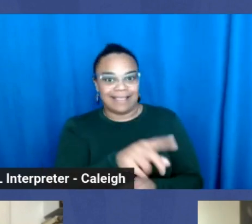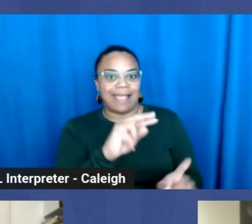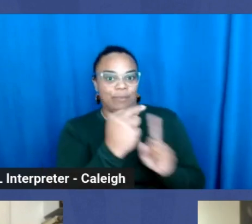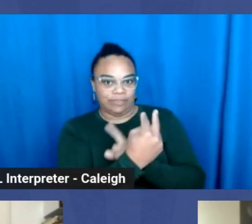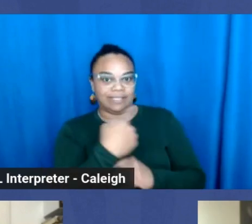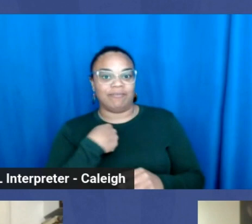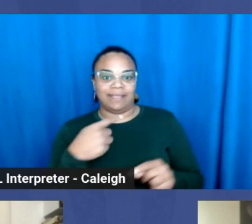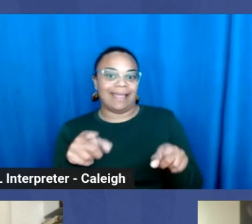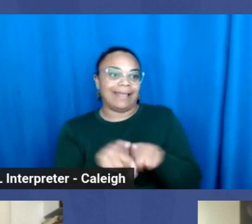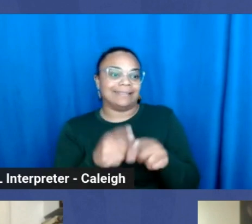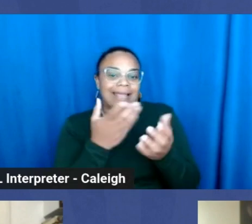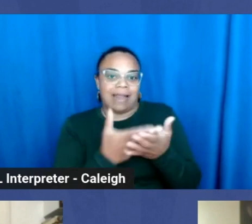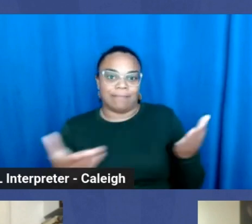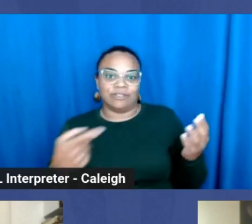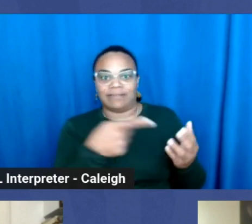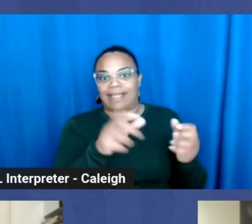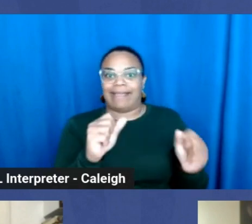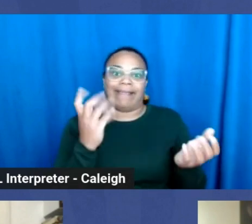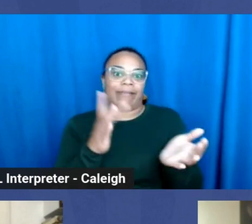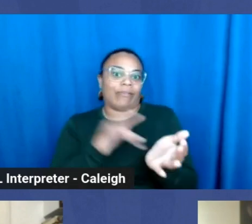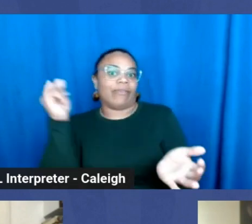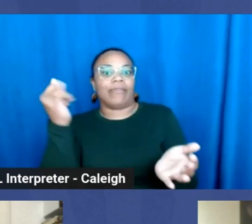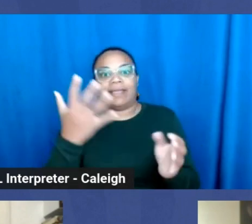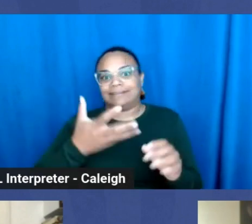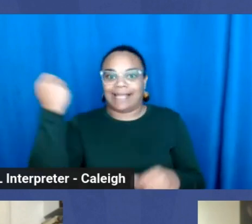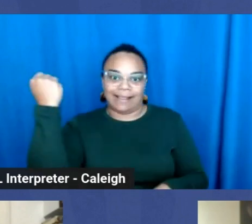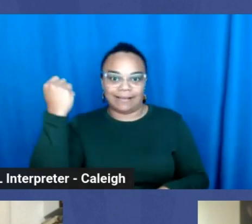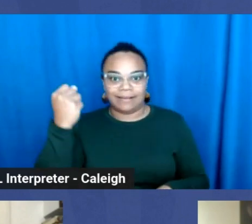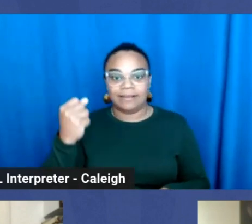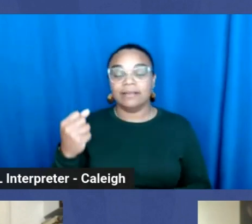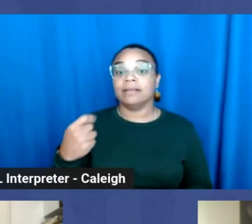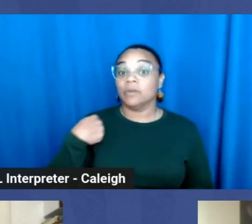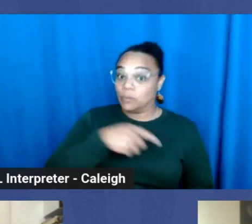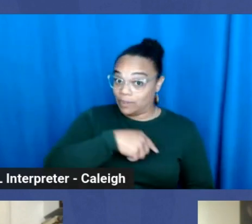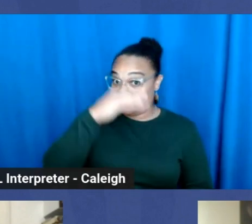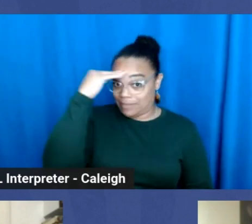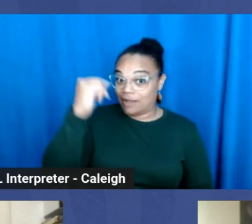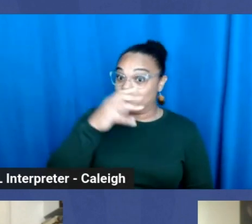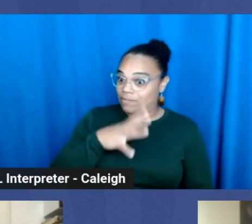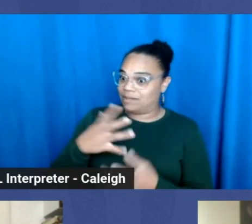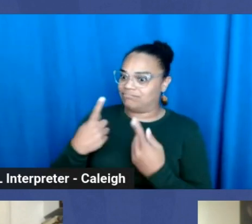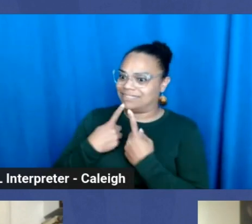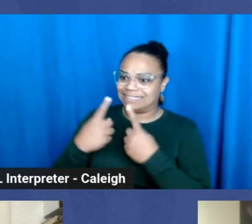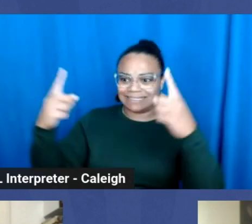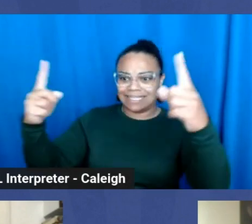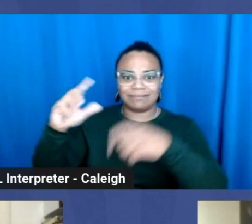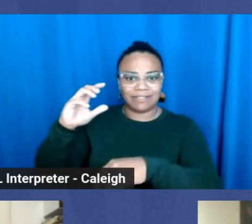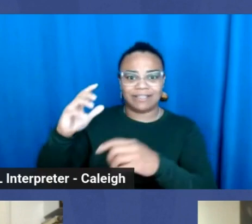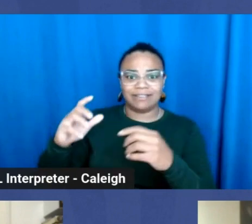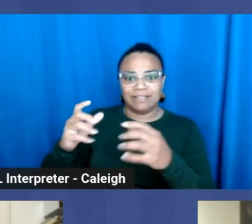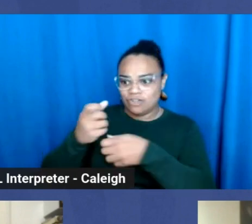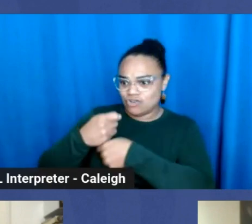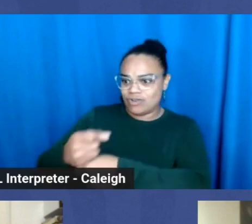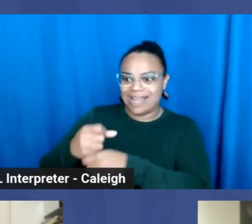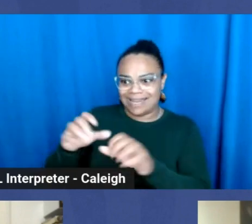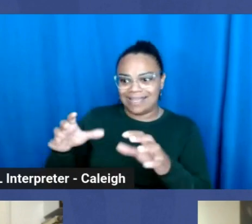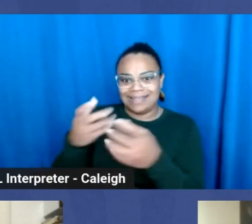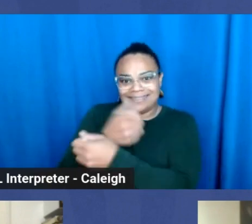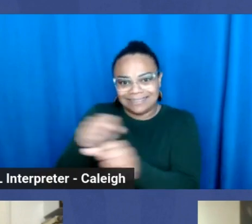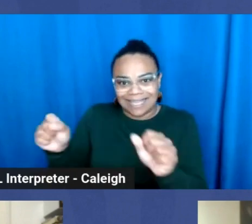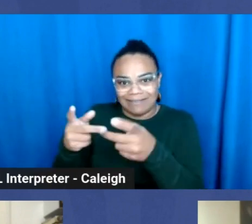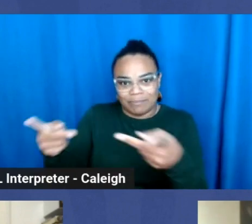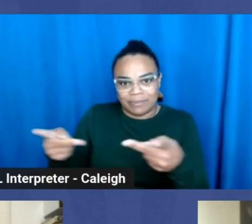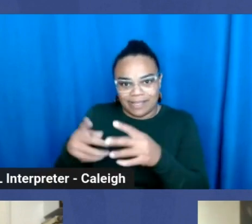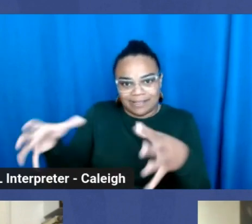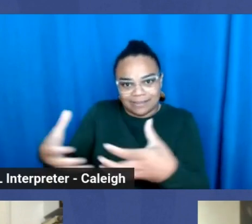problem. That we as Black women can create an environment, a safe space for us. But no matter how many safe spaces we seem to